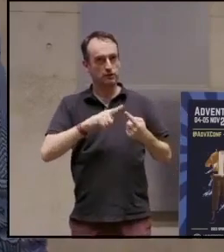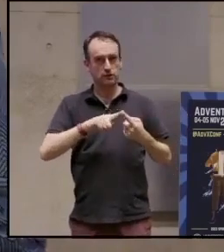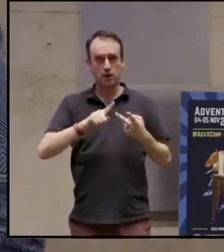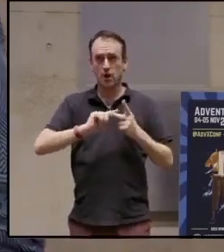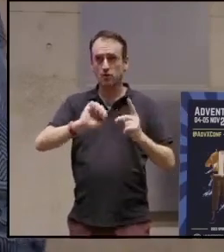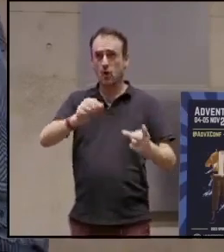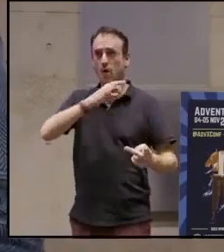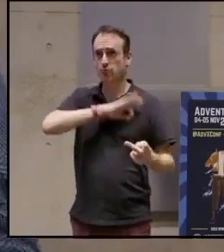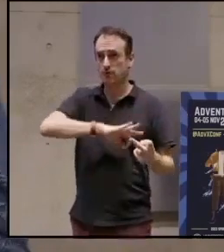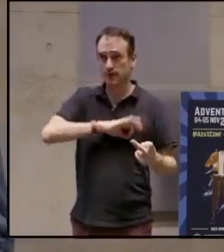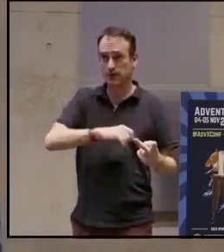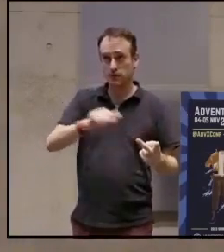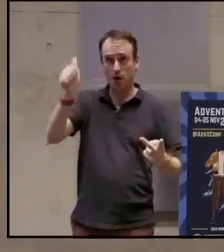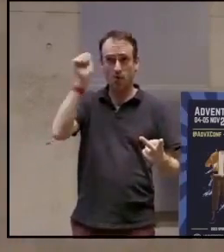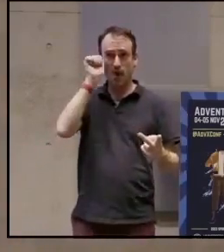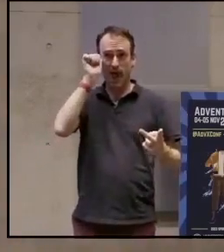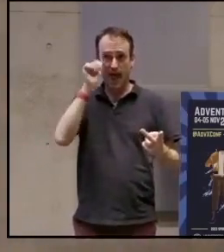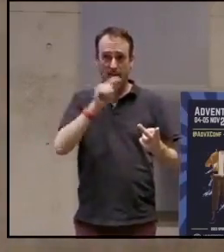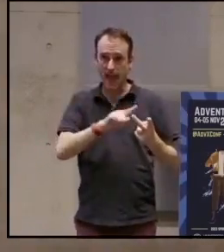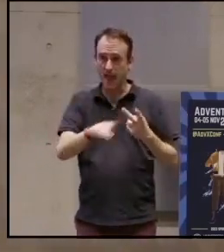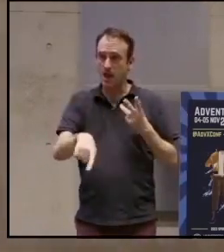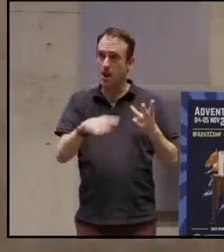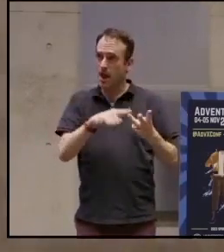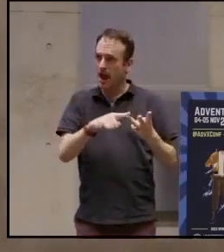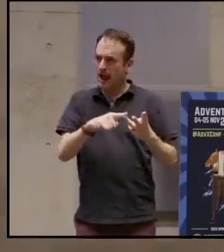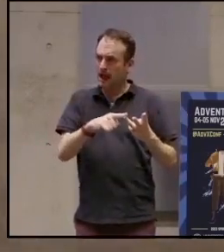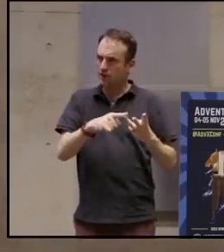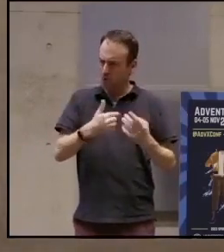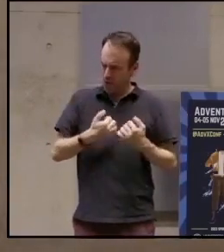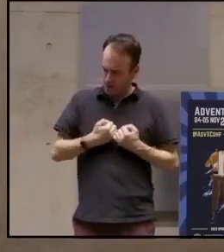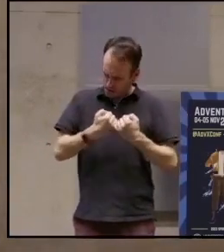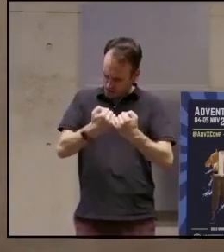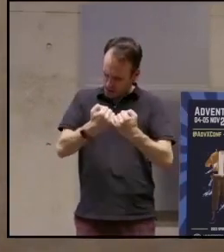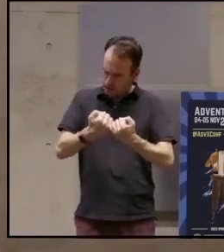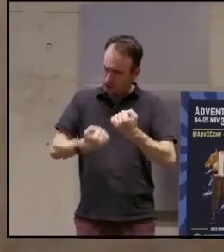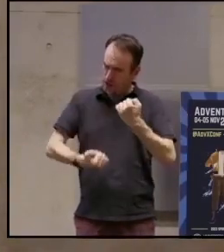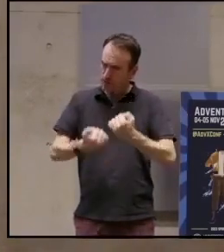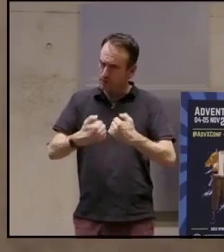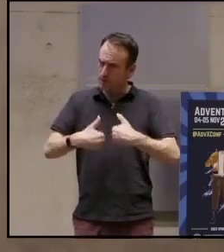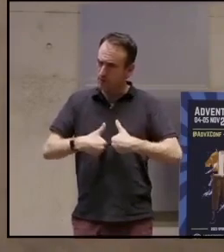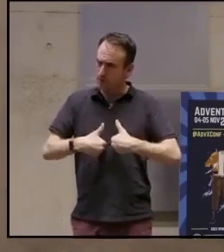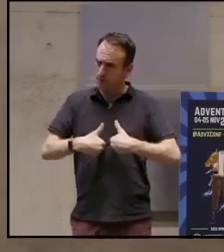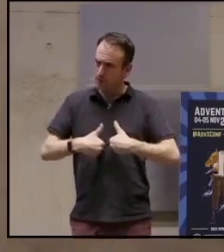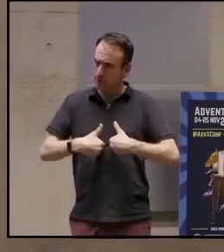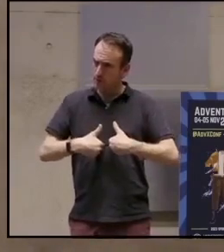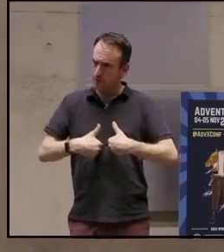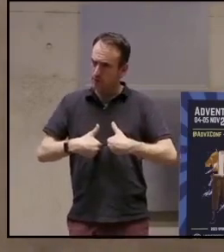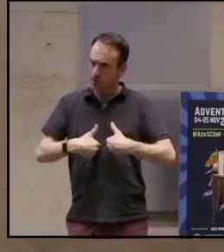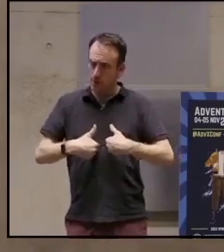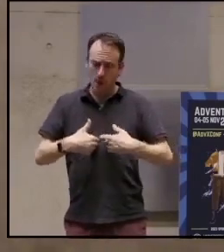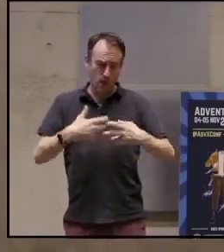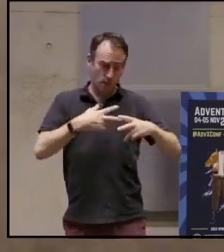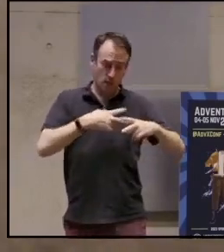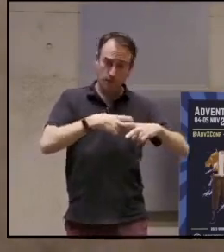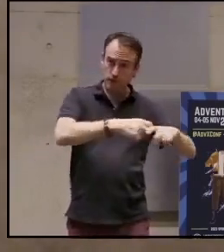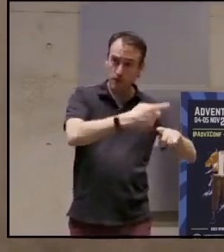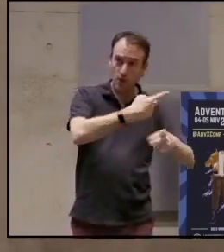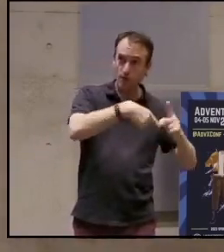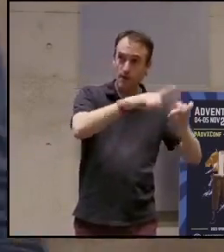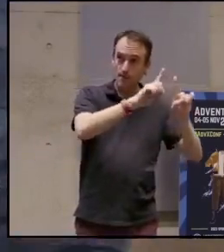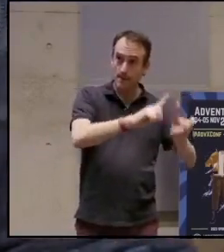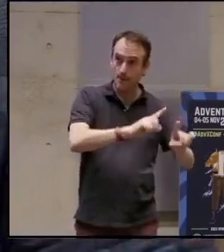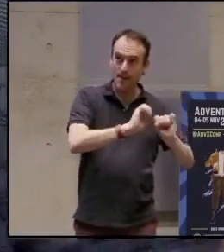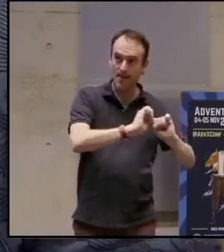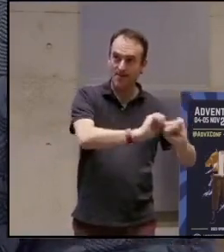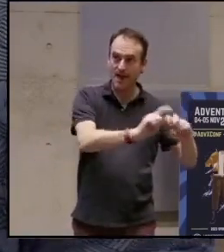interpretation, notice your own intuitive judgments. Listen more to the voices of the people that you learn about, the voices of